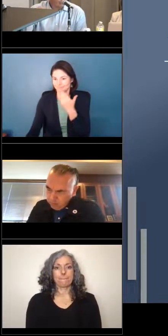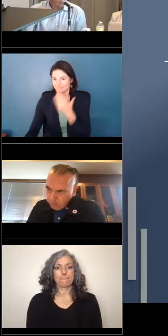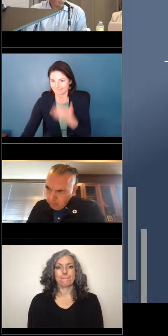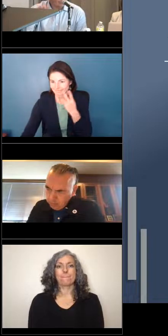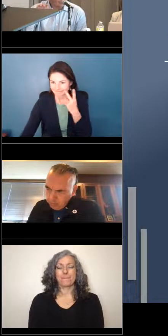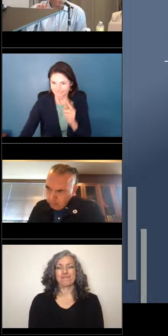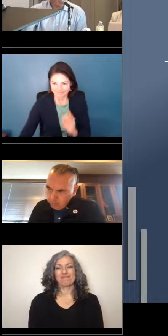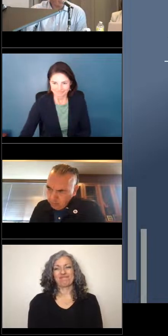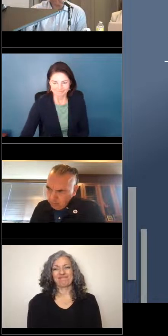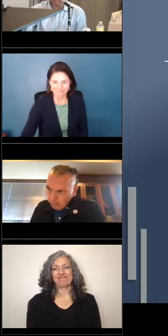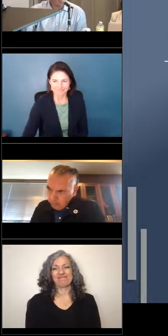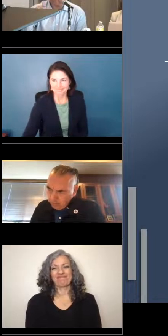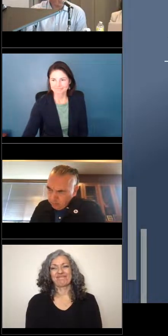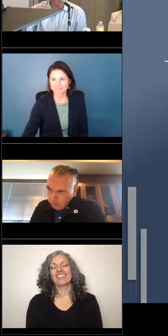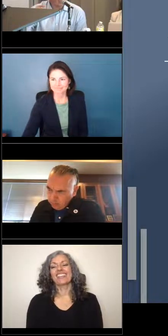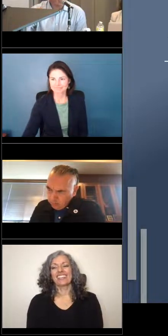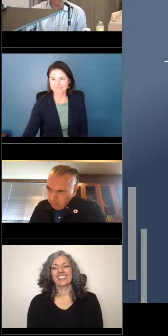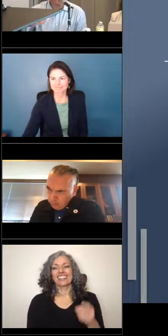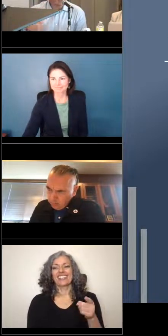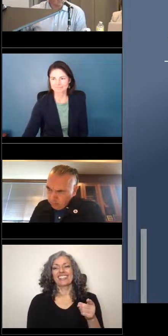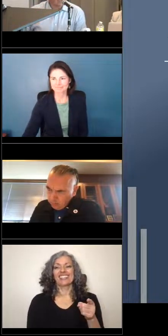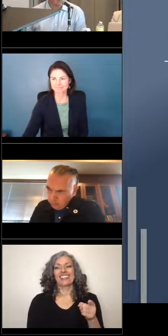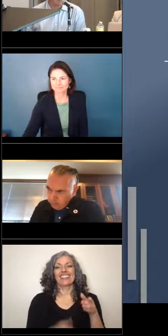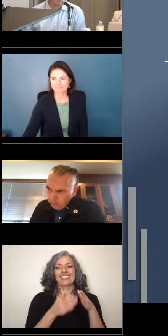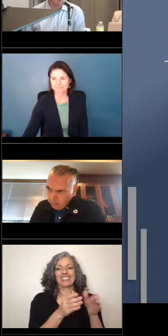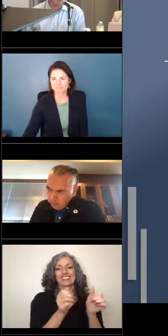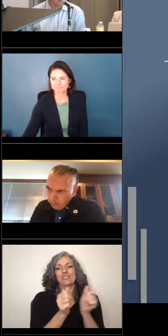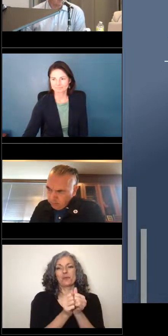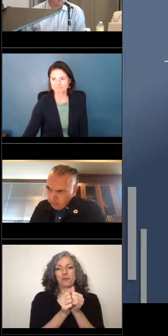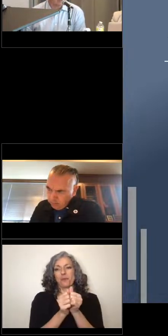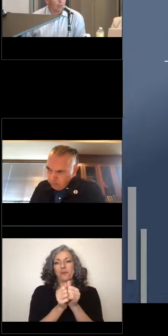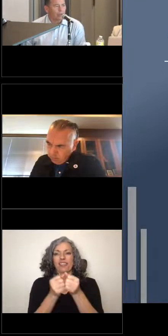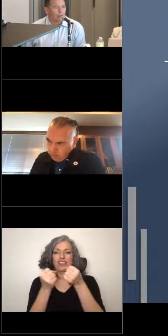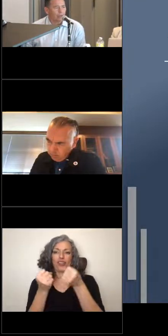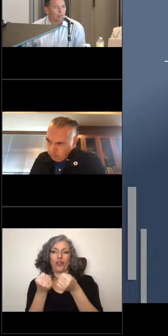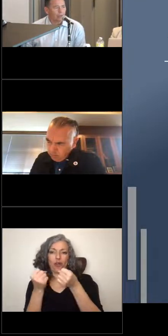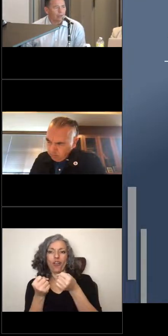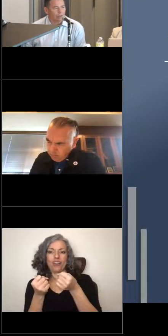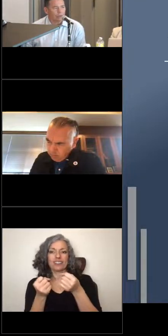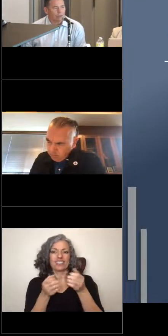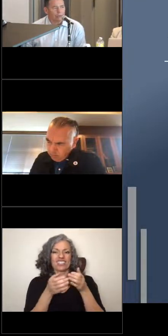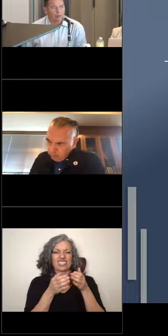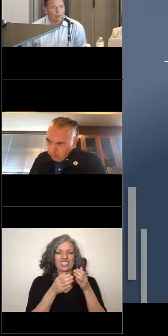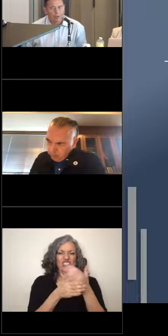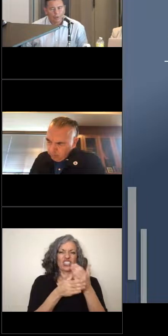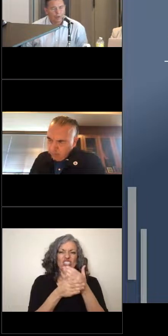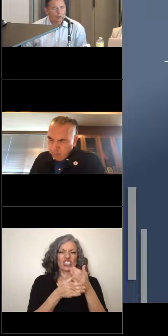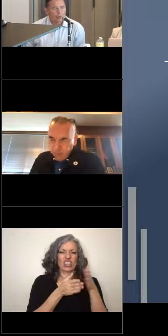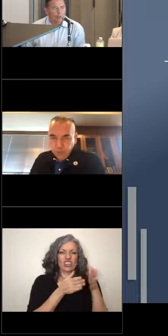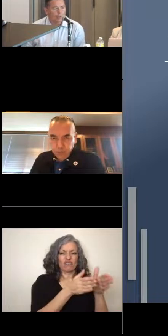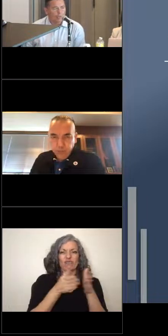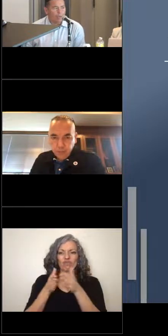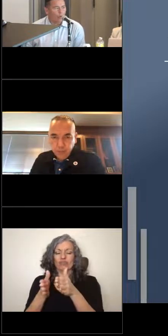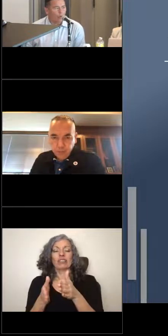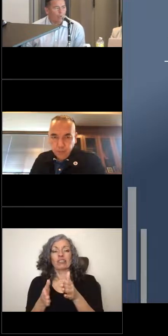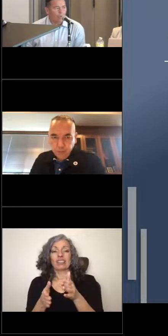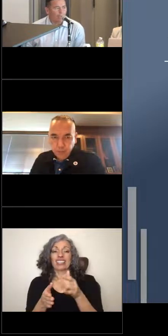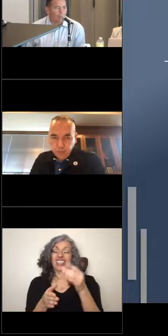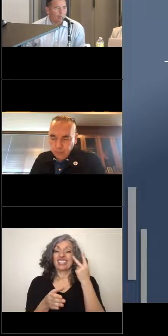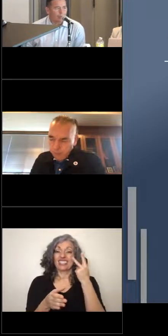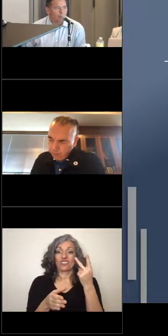the lanes that are just shared lanes with vehicles. I mean, I've seen some studies that saying that they're actually more dangerous than having